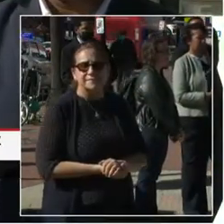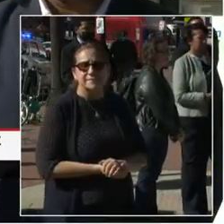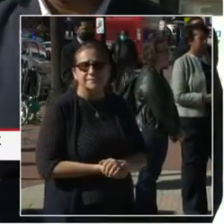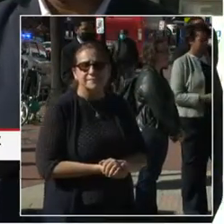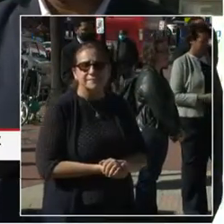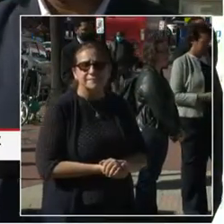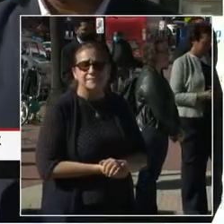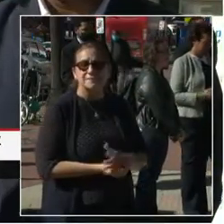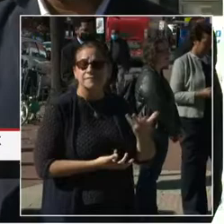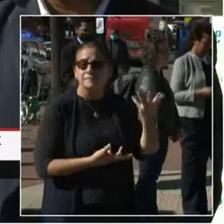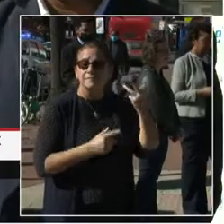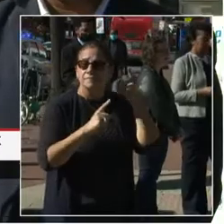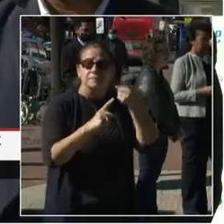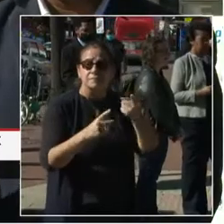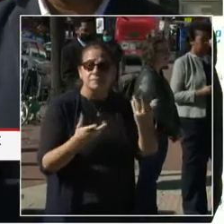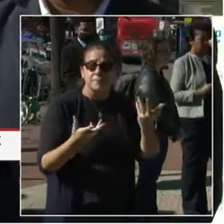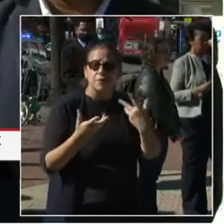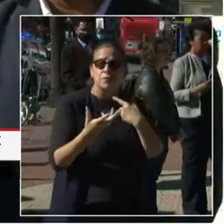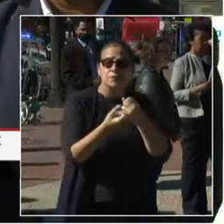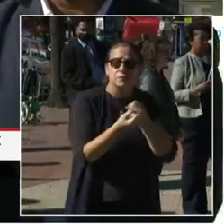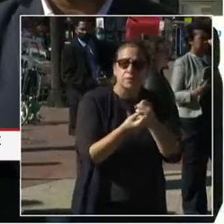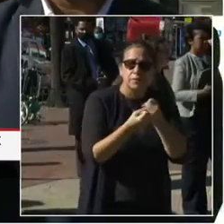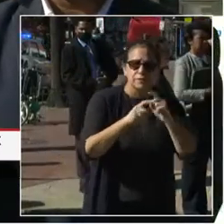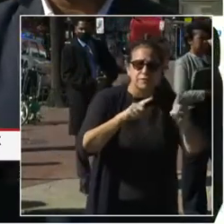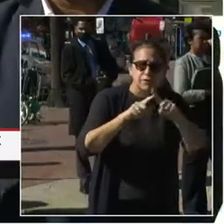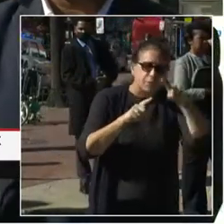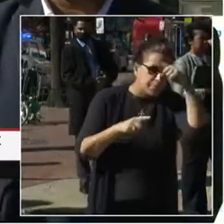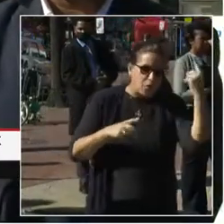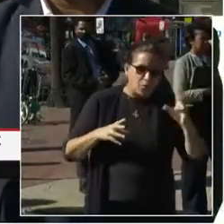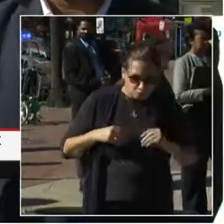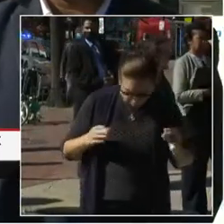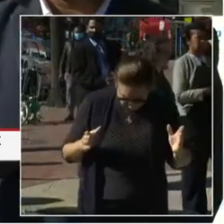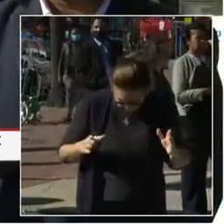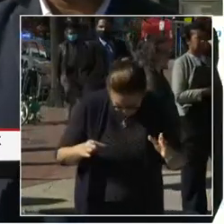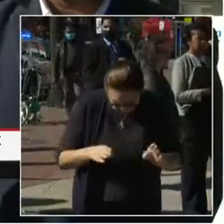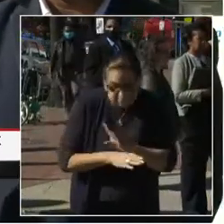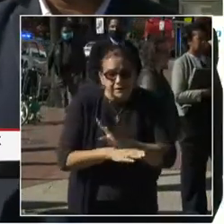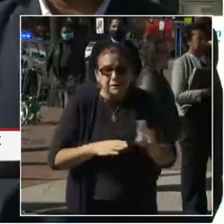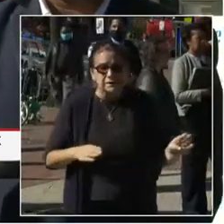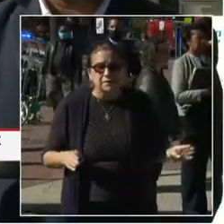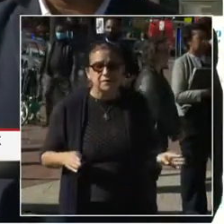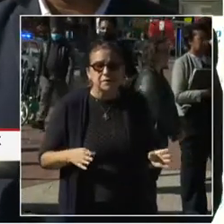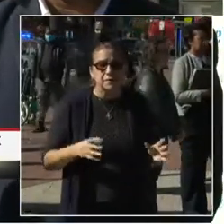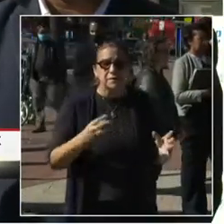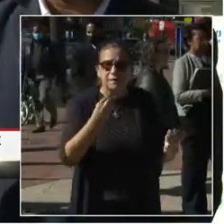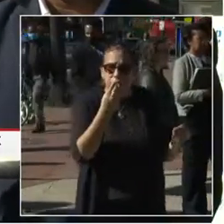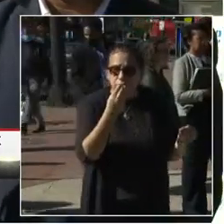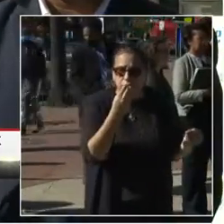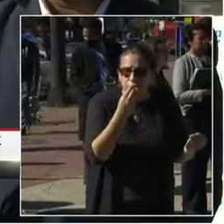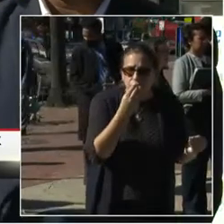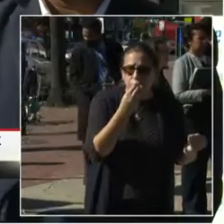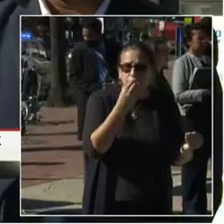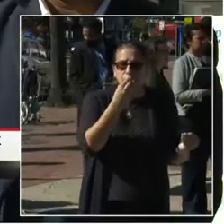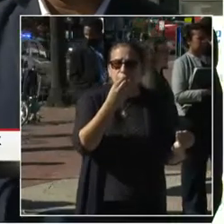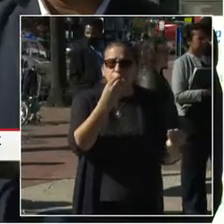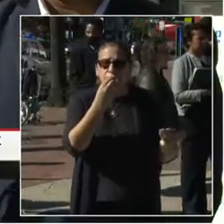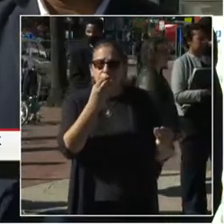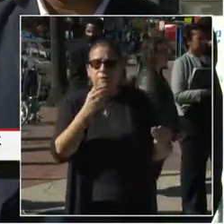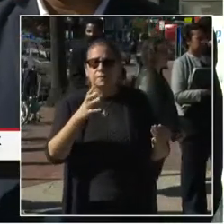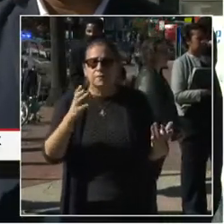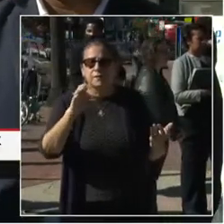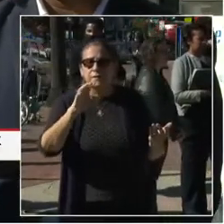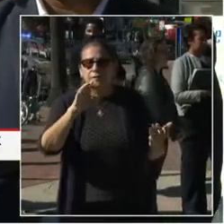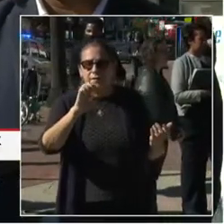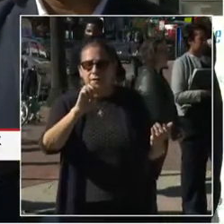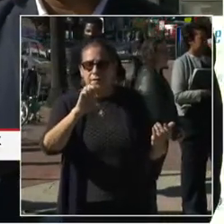providing professional development and education by creating a food ecosystem. You, those of you listening, and